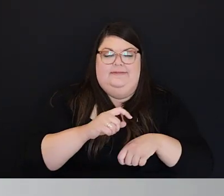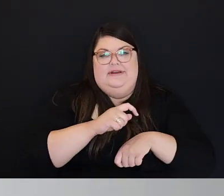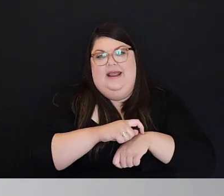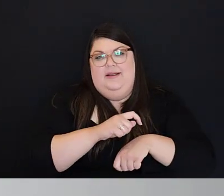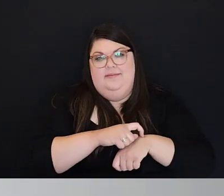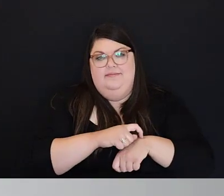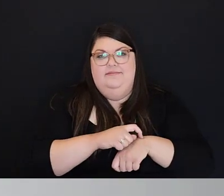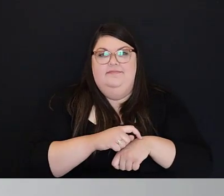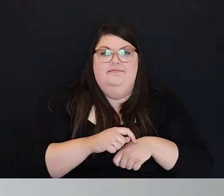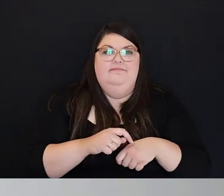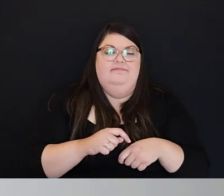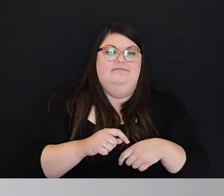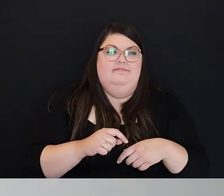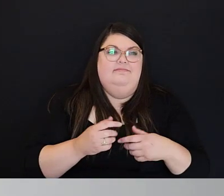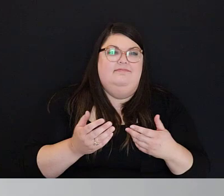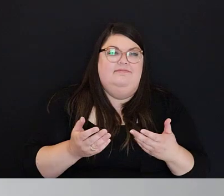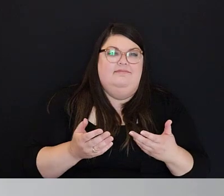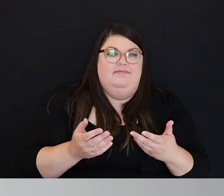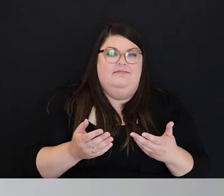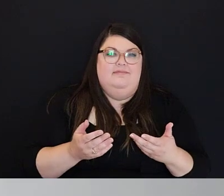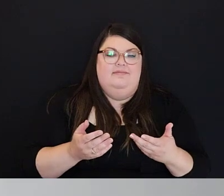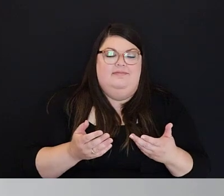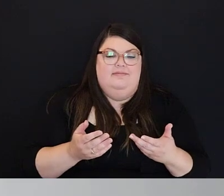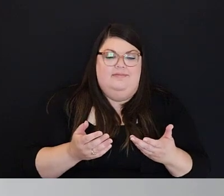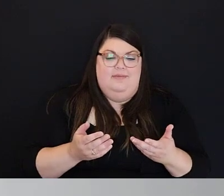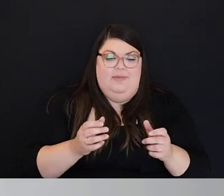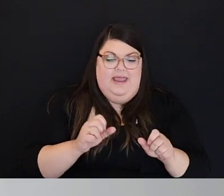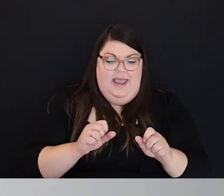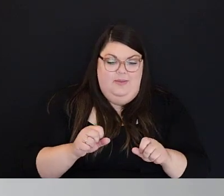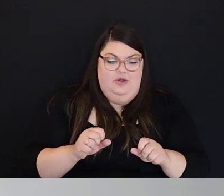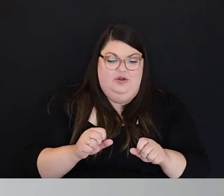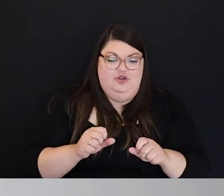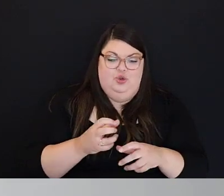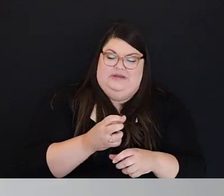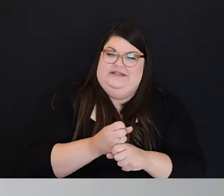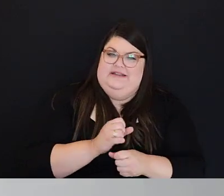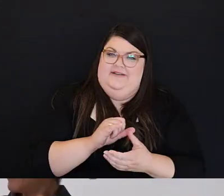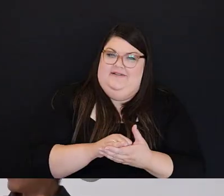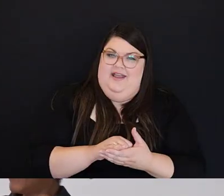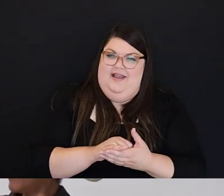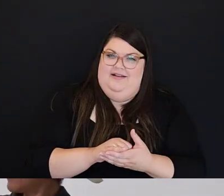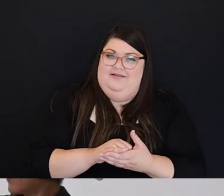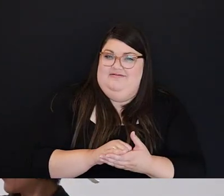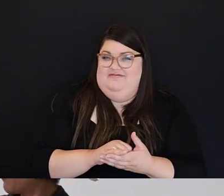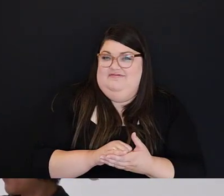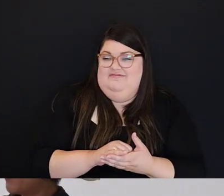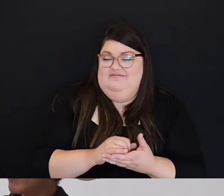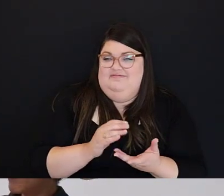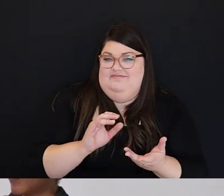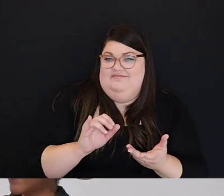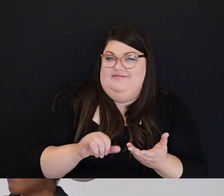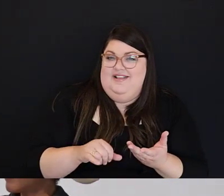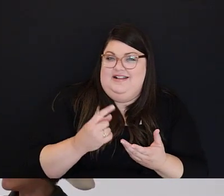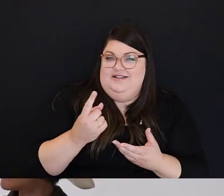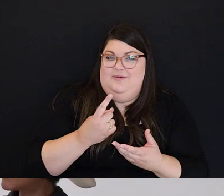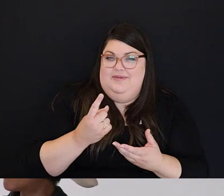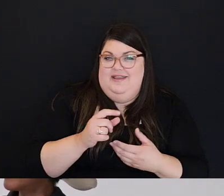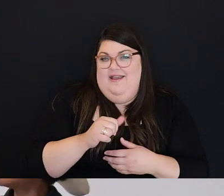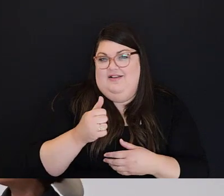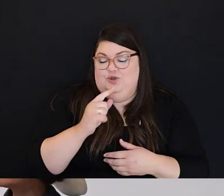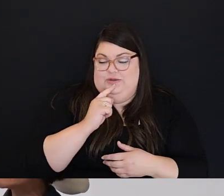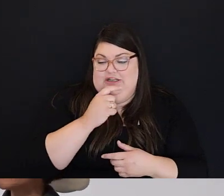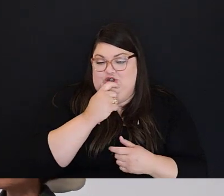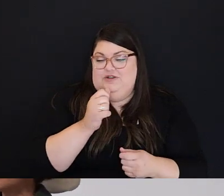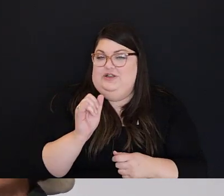timing, like being able to like receive it is like, you know, is like something else that's